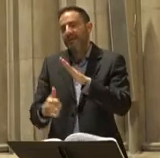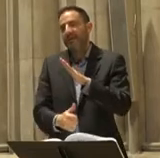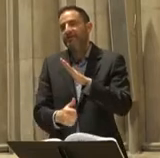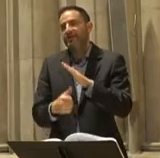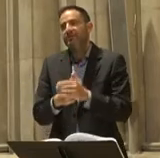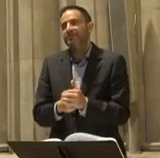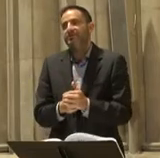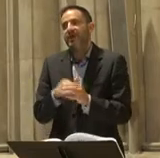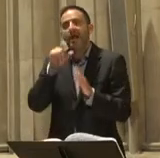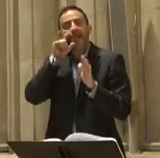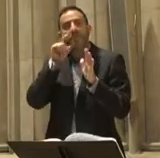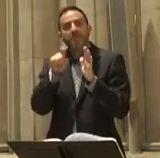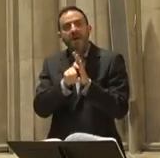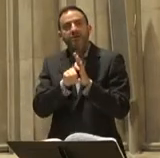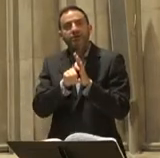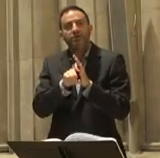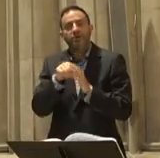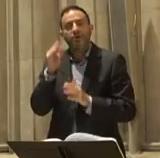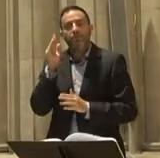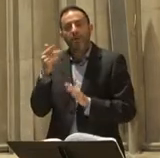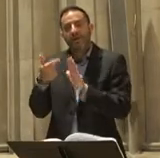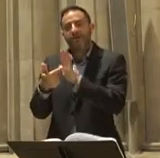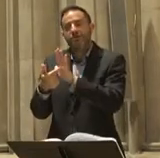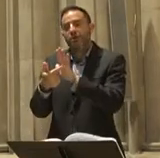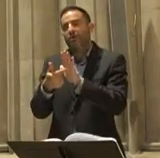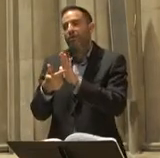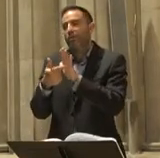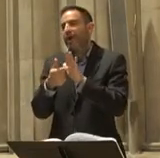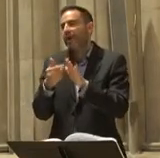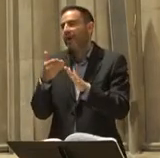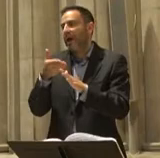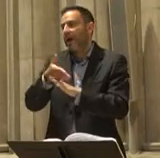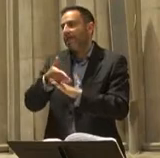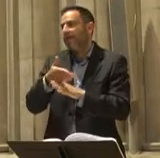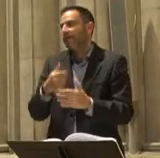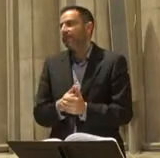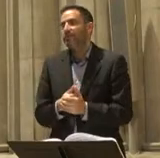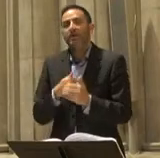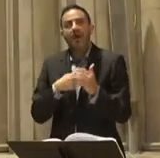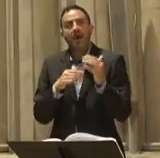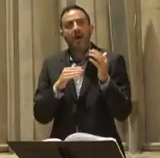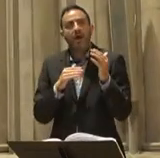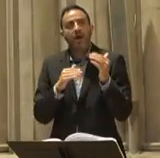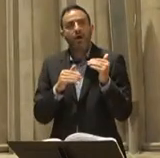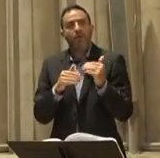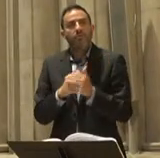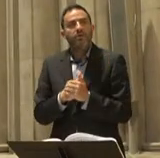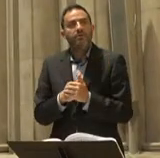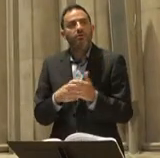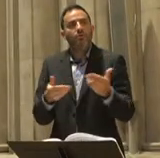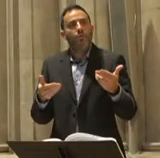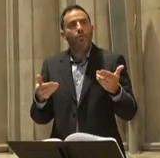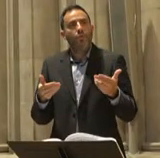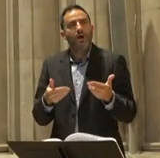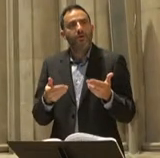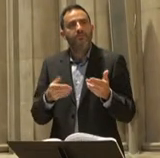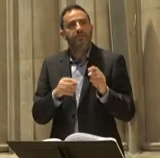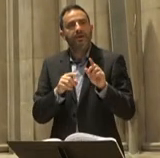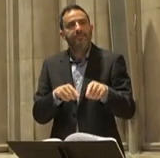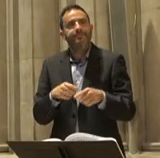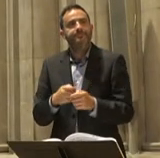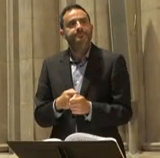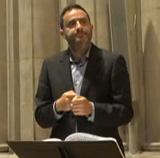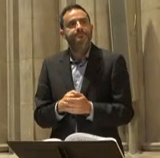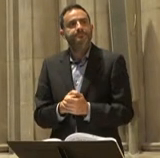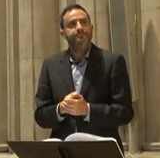cathedral's portrait of Matthew Shepherd will be on display following the service. So I hope you're in welcome and invited to go down there.